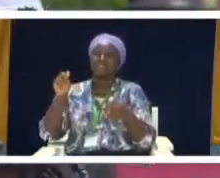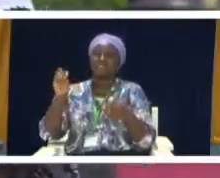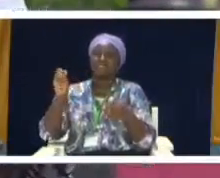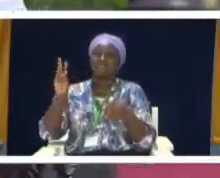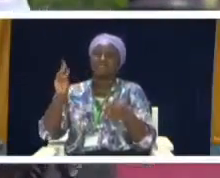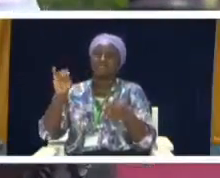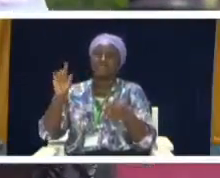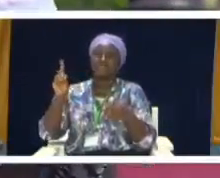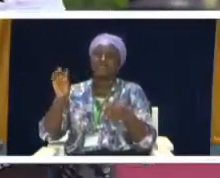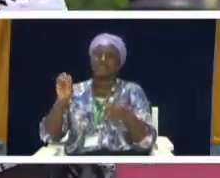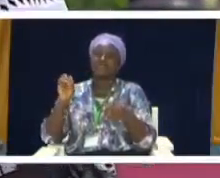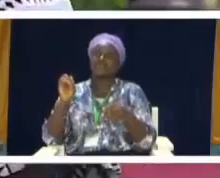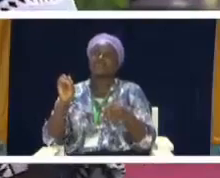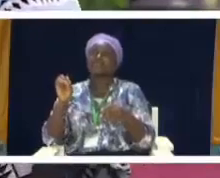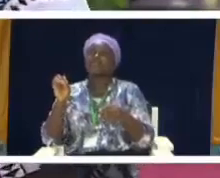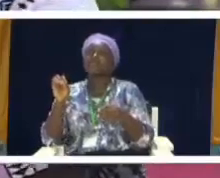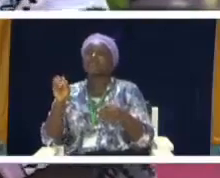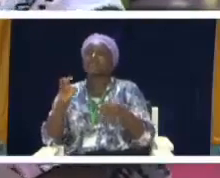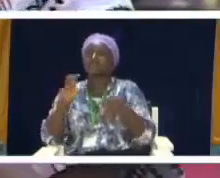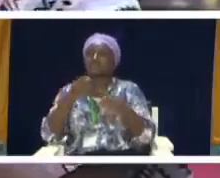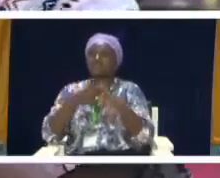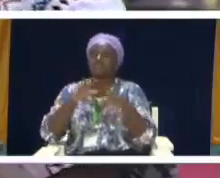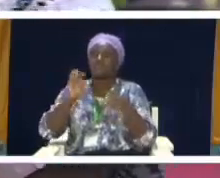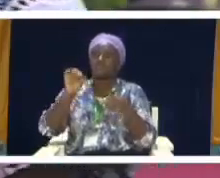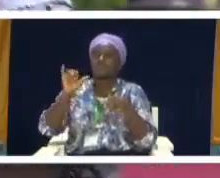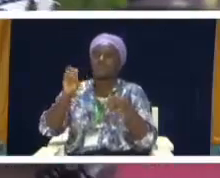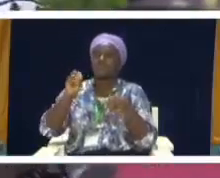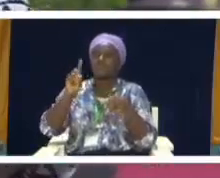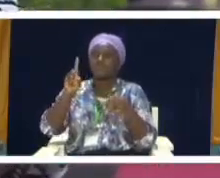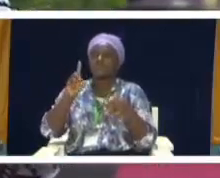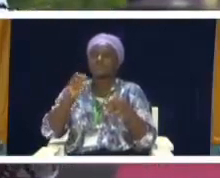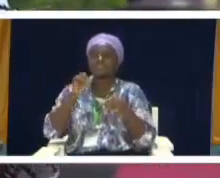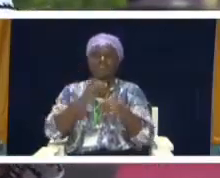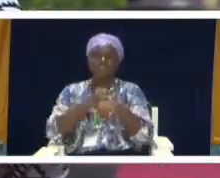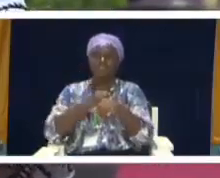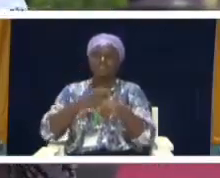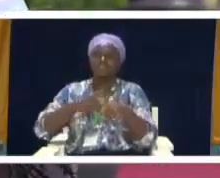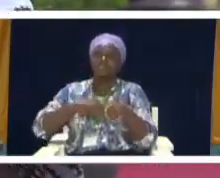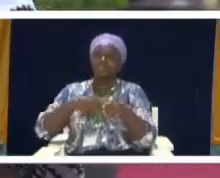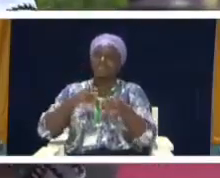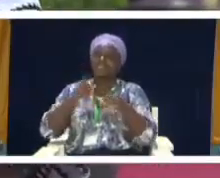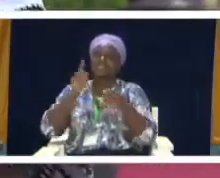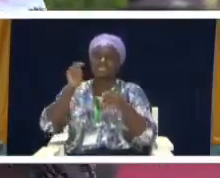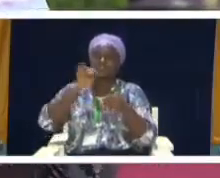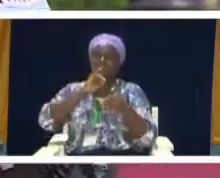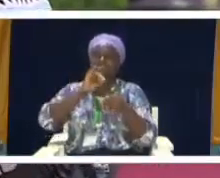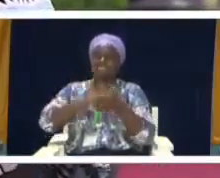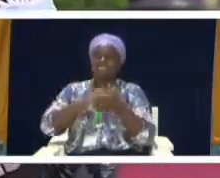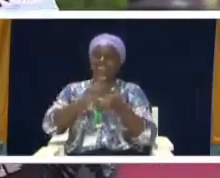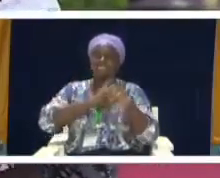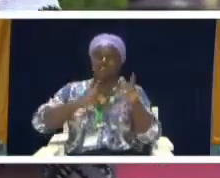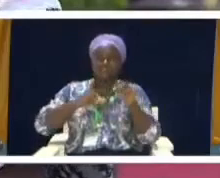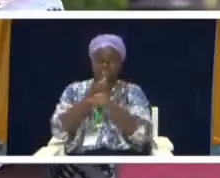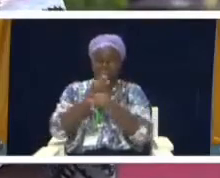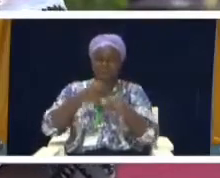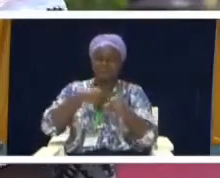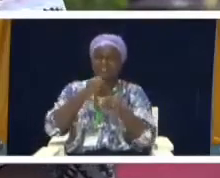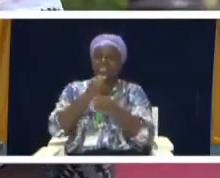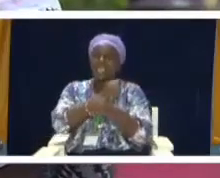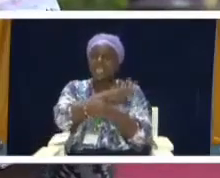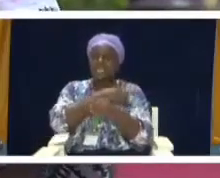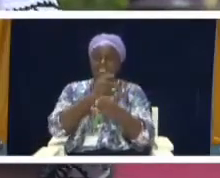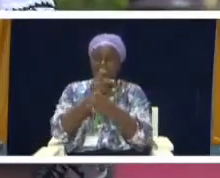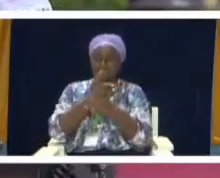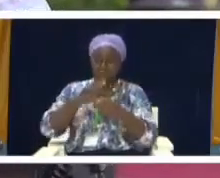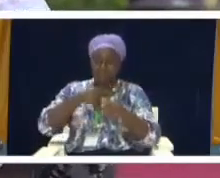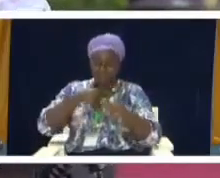am from Oyo Province 1, Ibadan. My testimony is that the Lord saved me, and he kept me alive, and he kept my baby